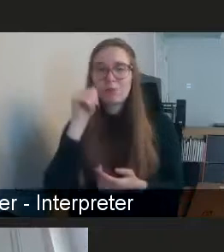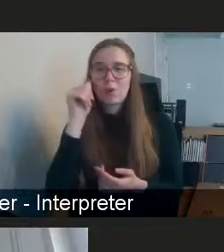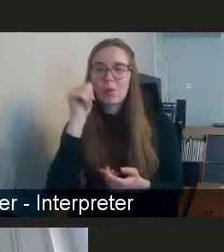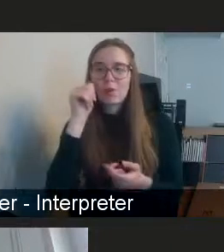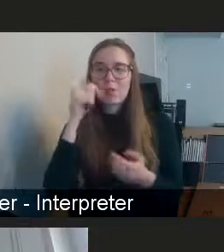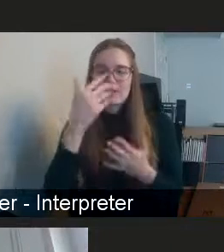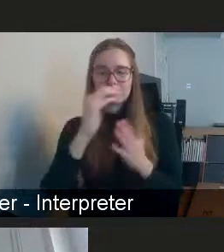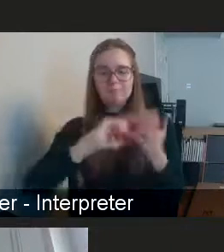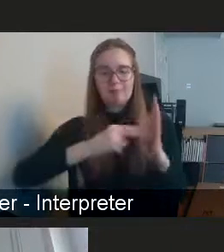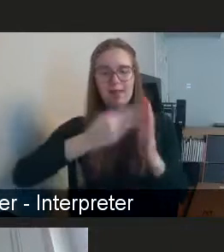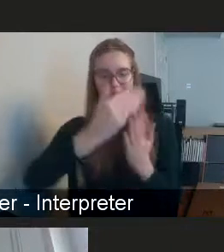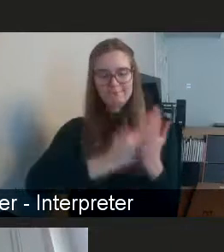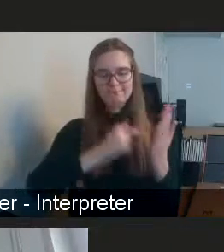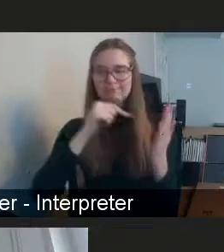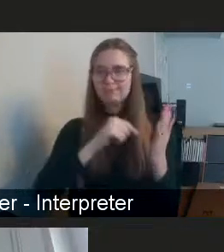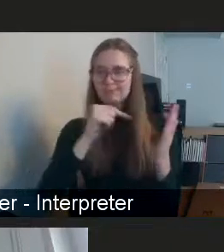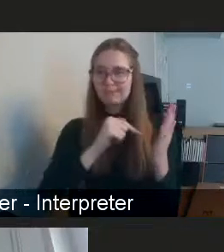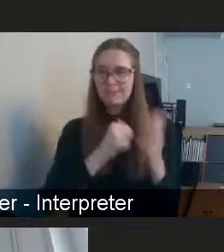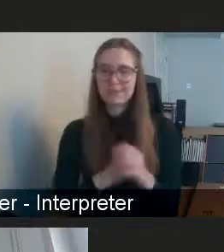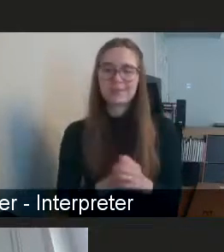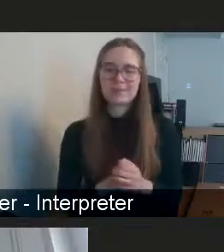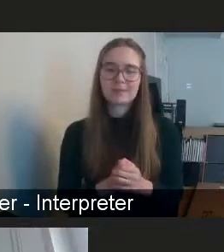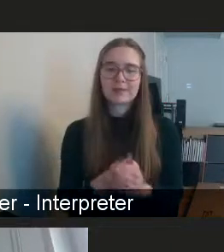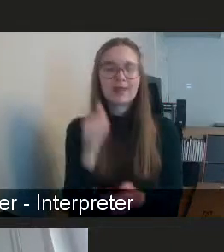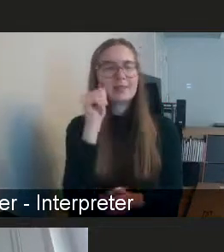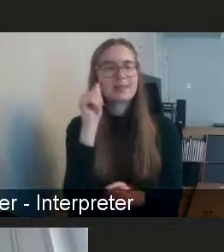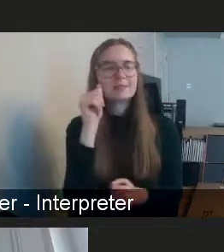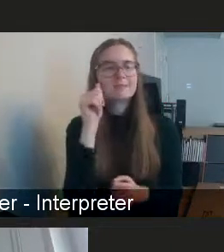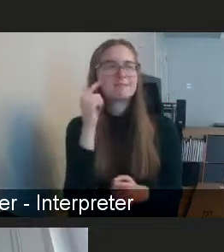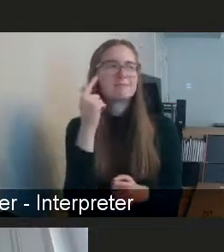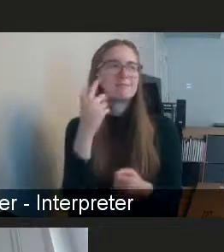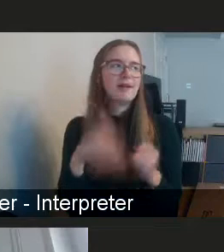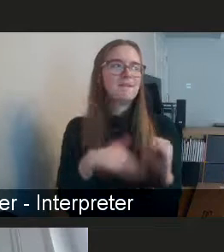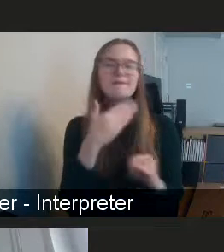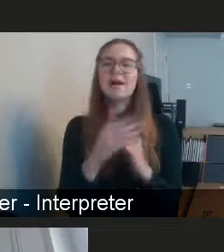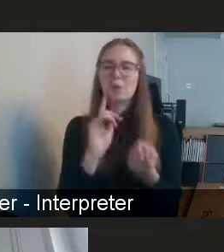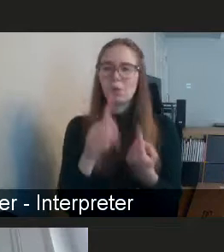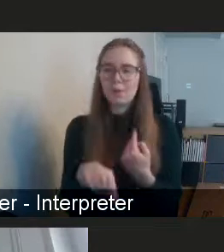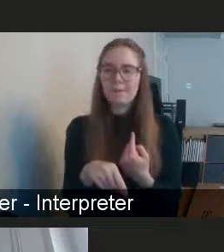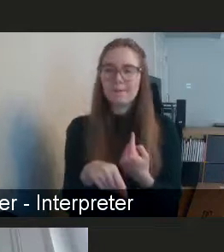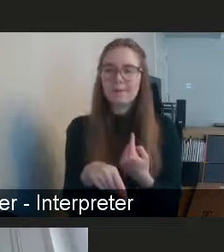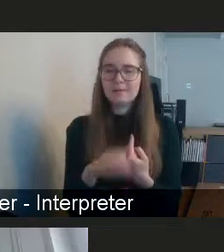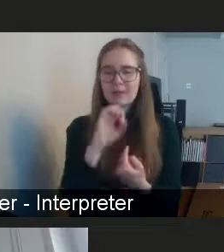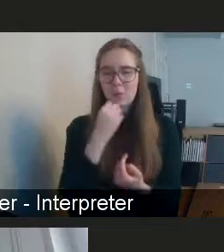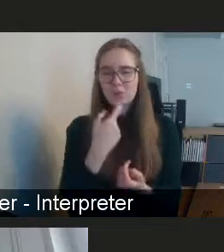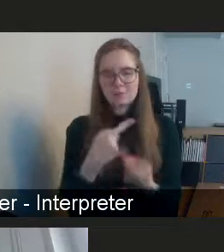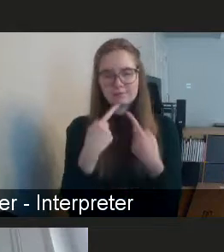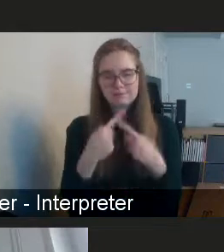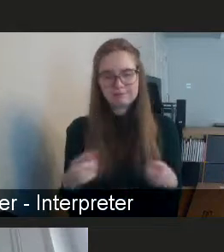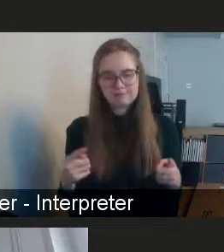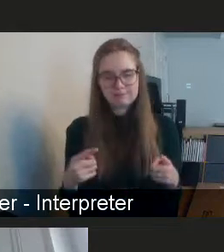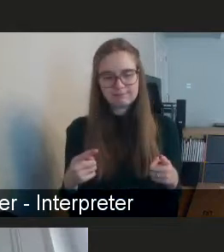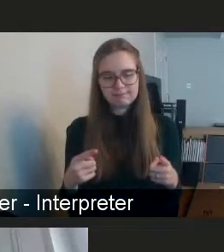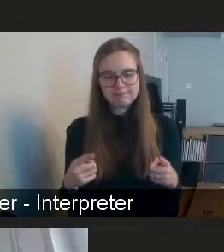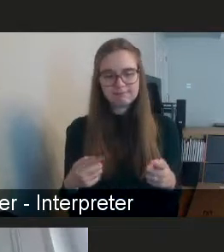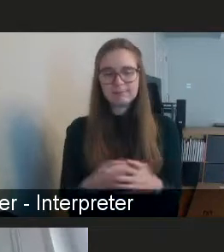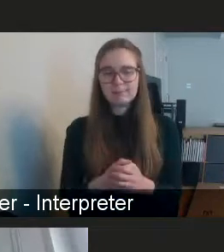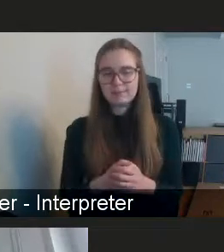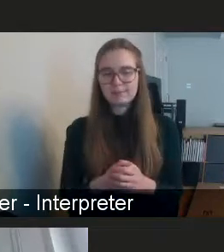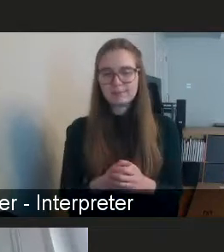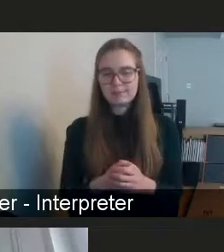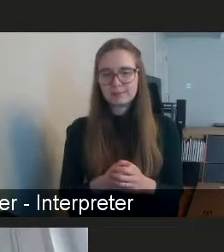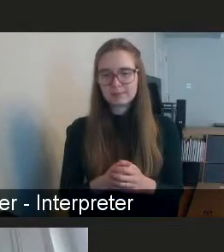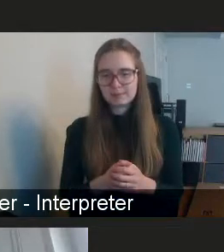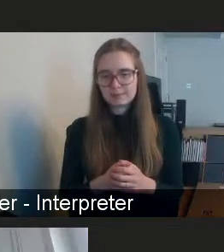agenda. I think the final comments, I suppose, that I would make, and just to touch on something that